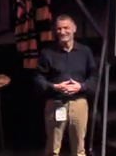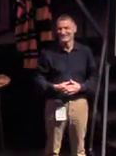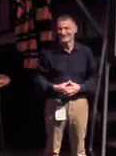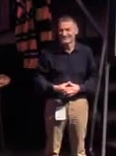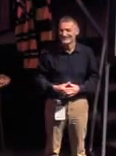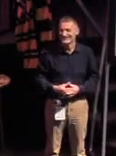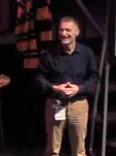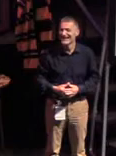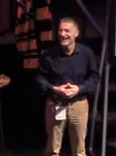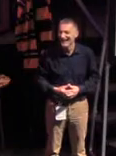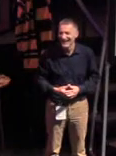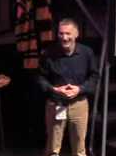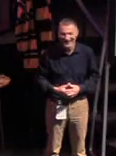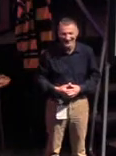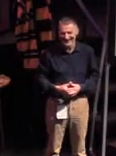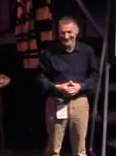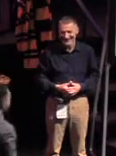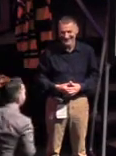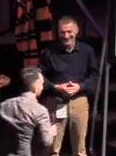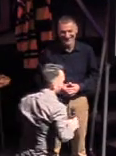Thank you for your courage, sir.